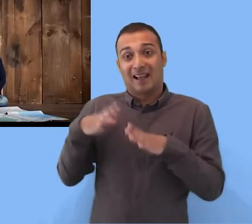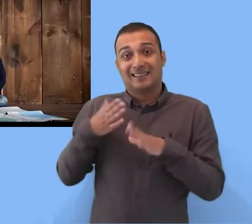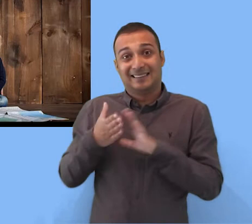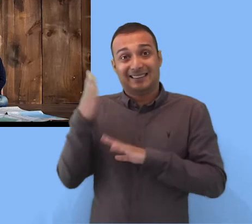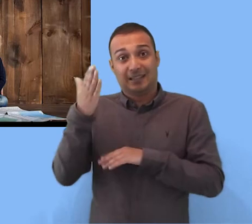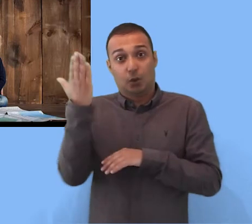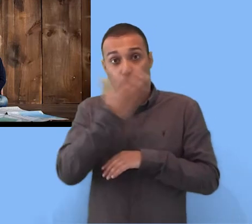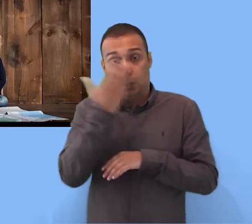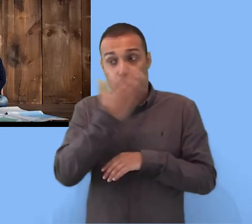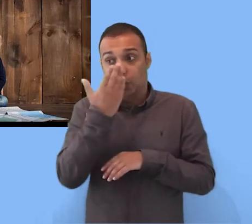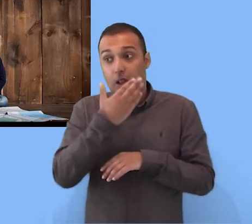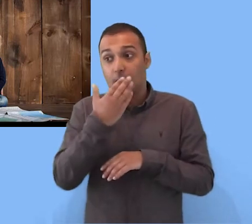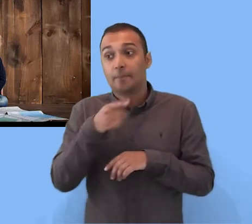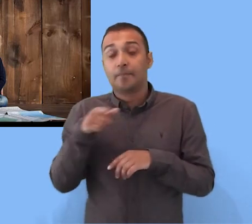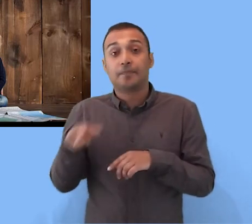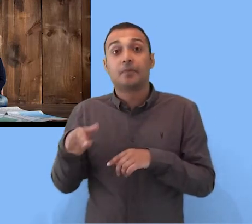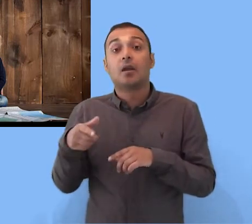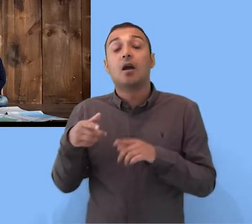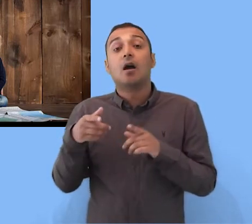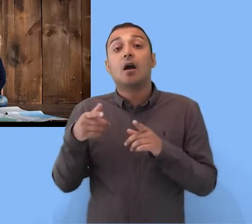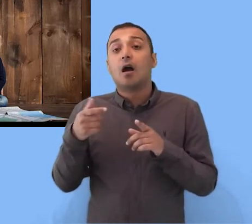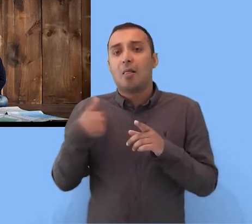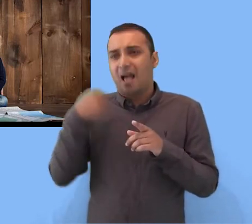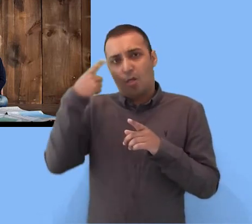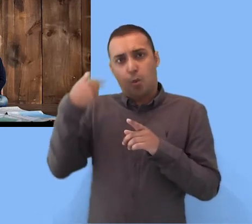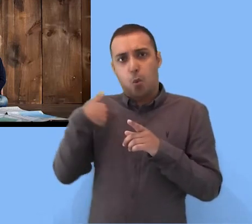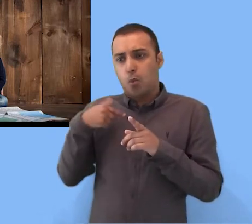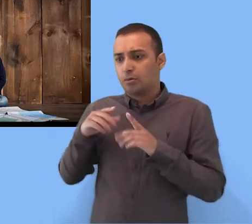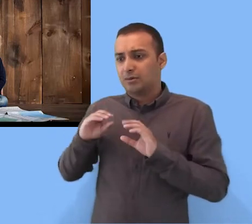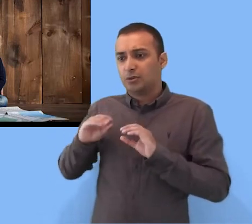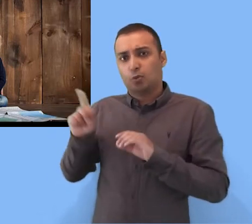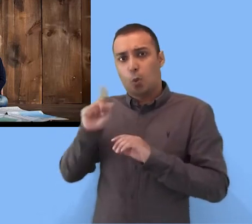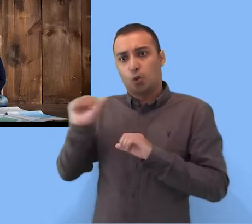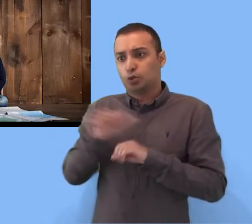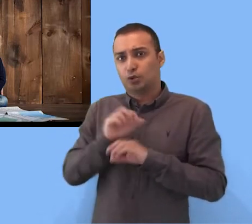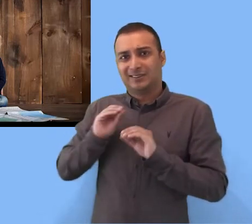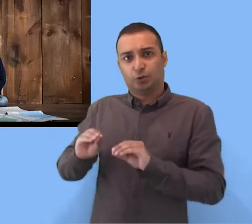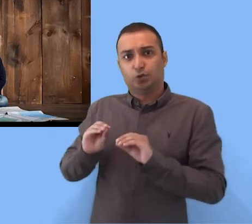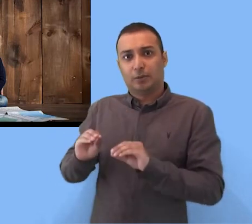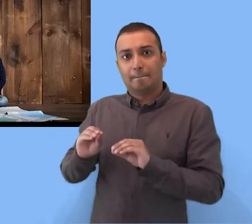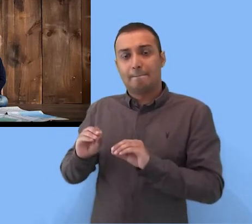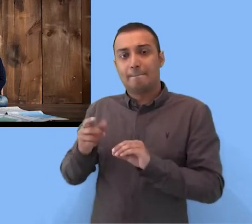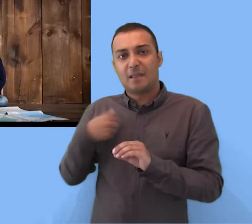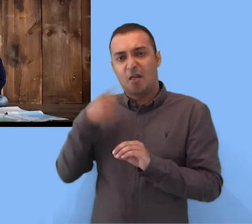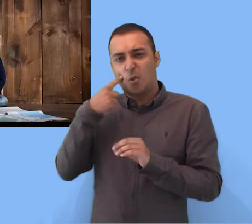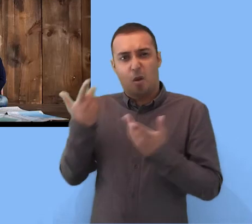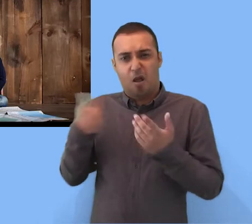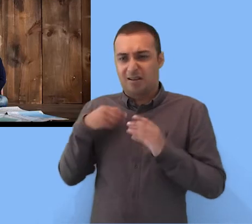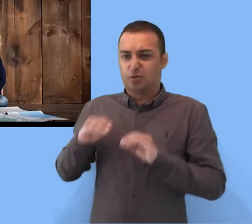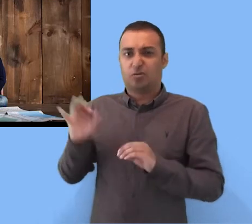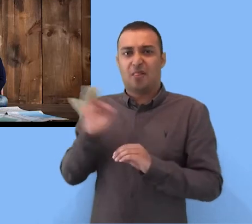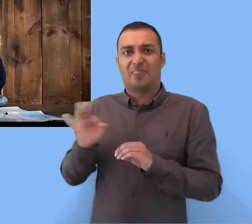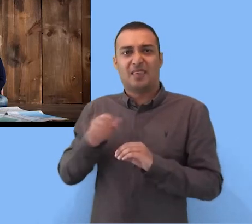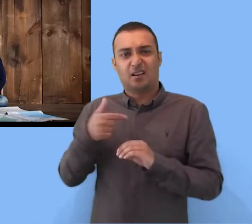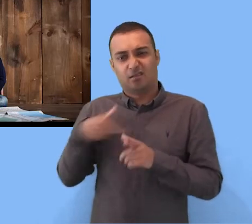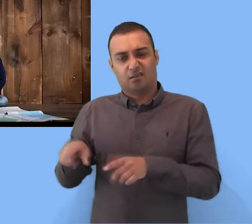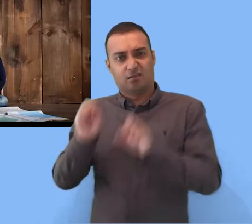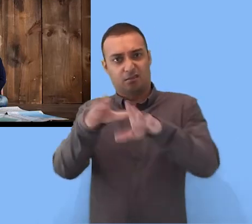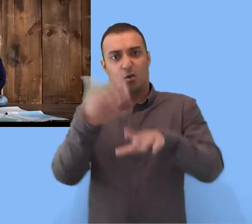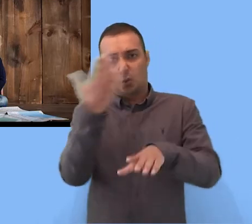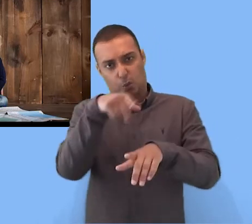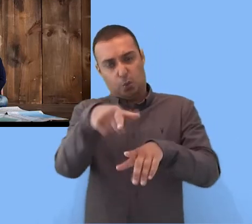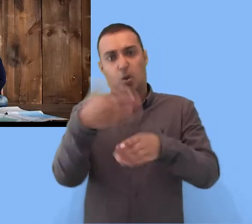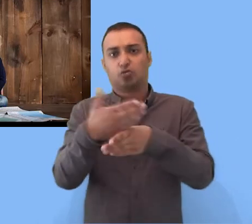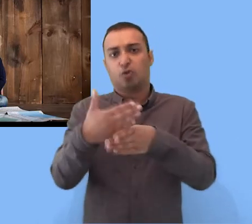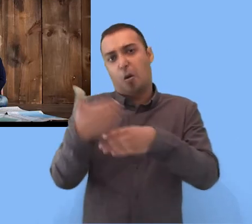teach him absolutely nothing, that was the job of the school. Now, I'd already messed up because I'd taught him to walk and I'd taught him to